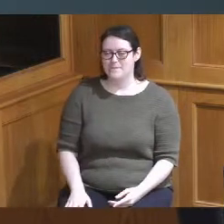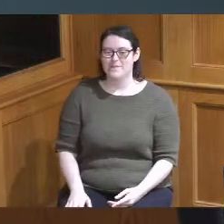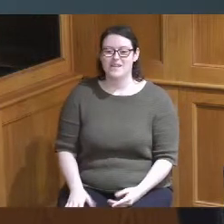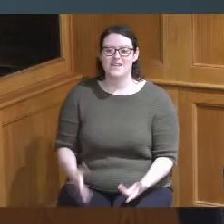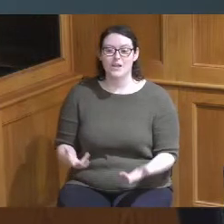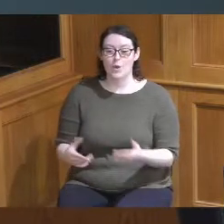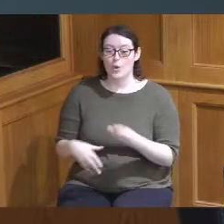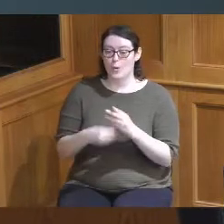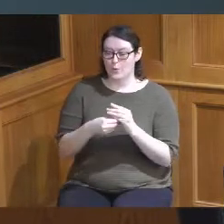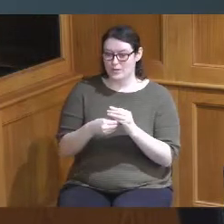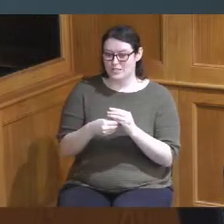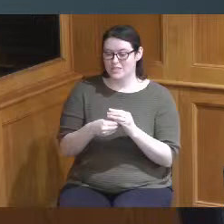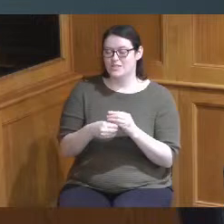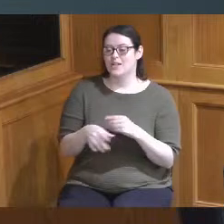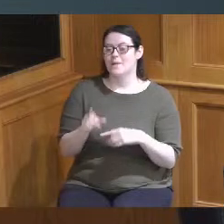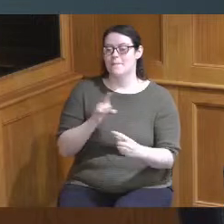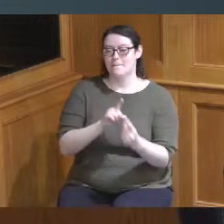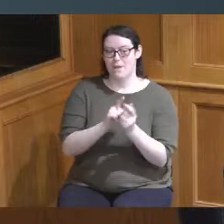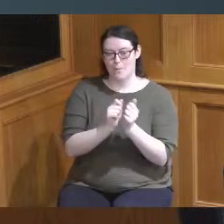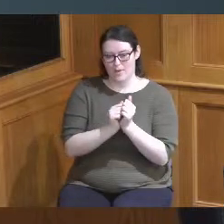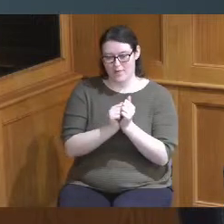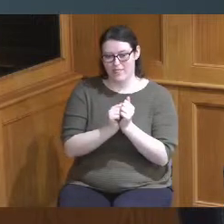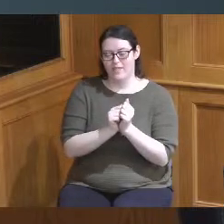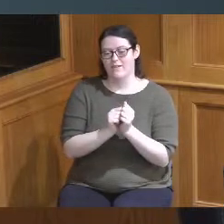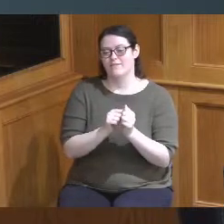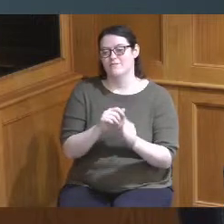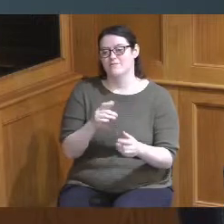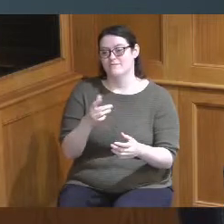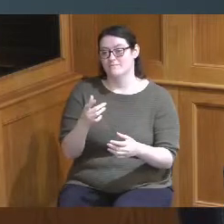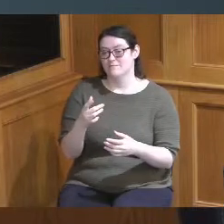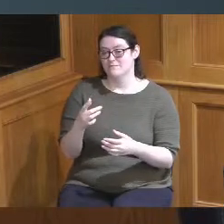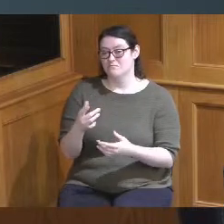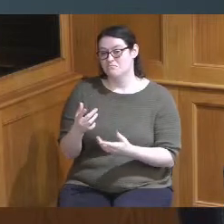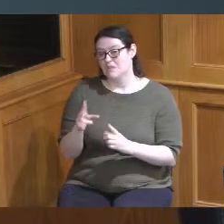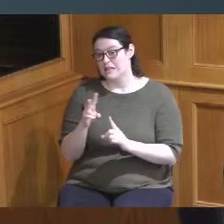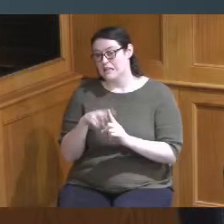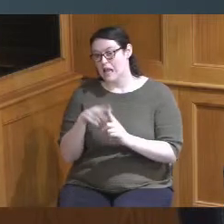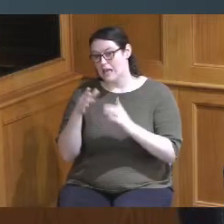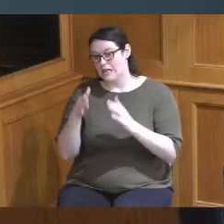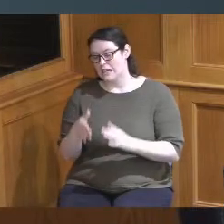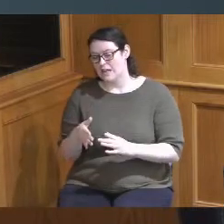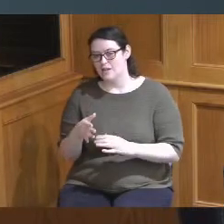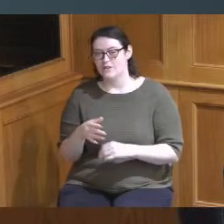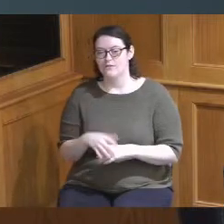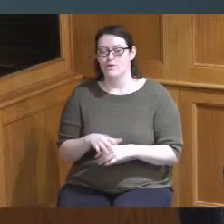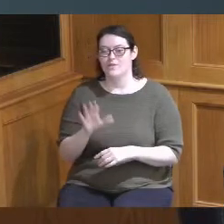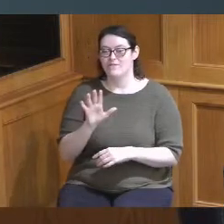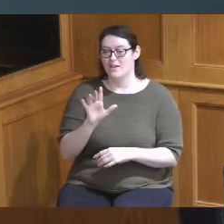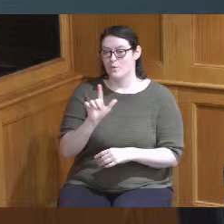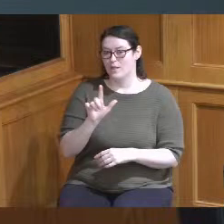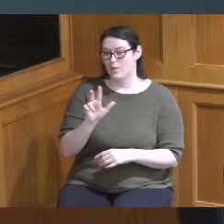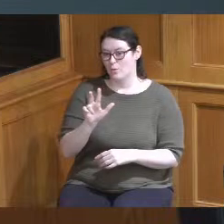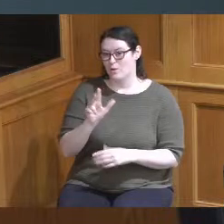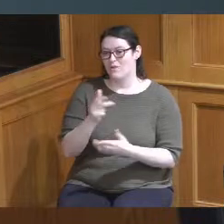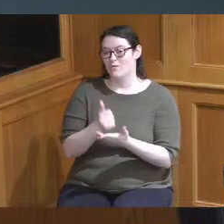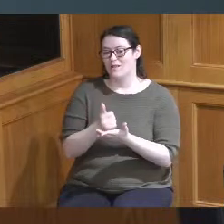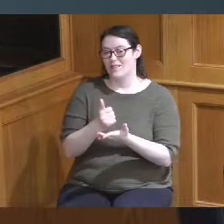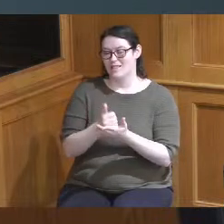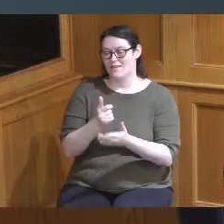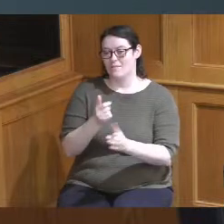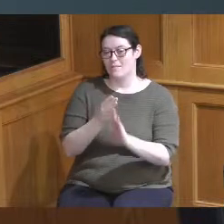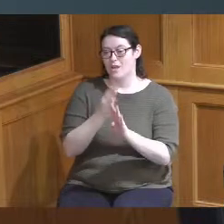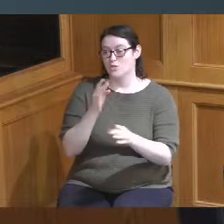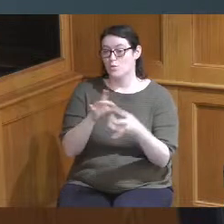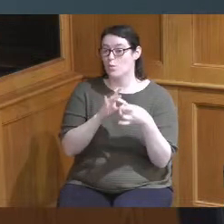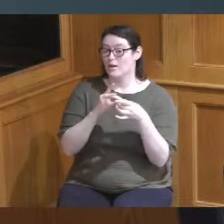In addition, met with a candidate for the 513 Relief Bus Coordinator position.